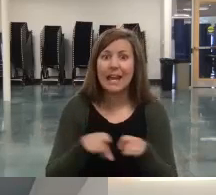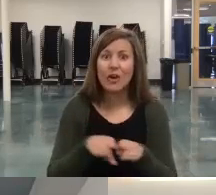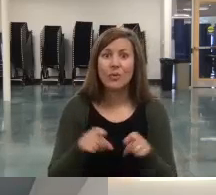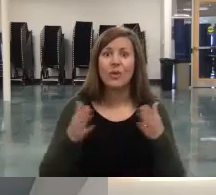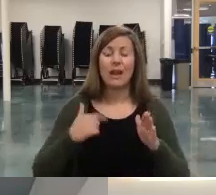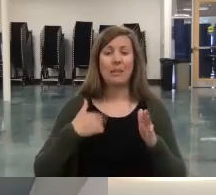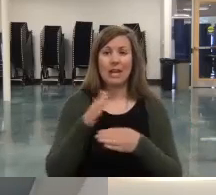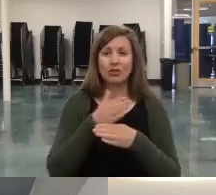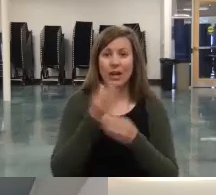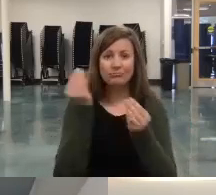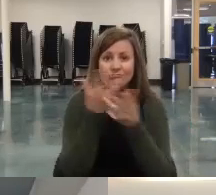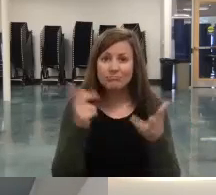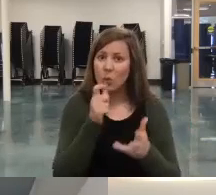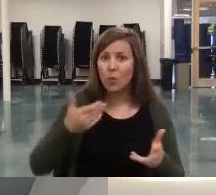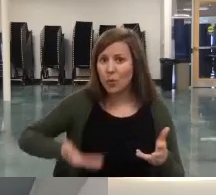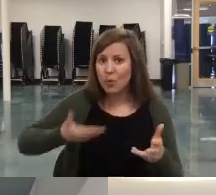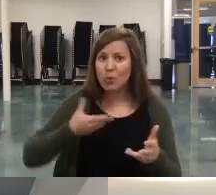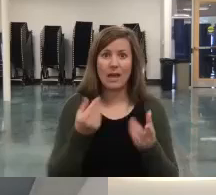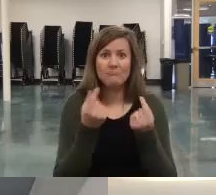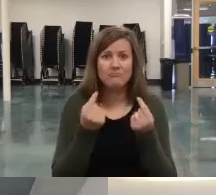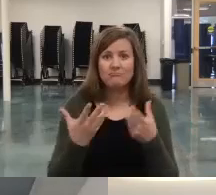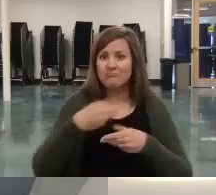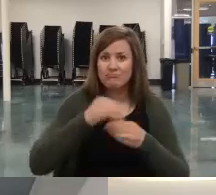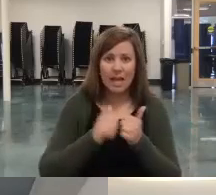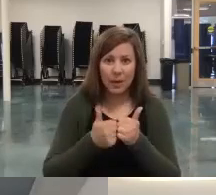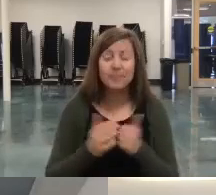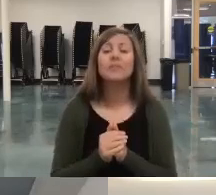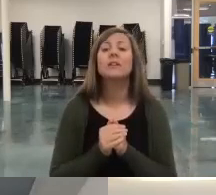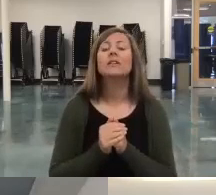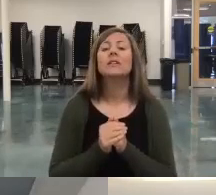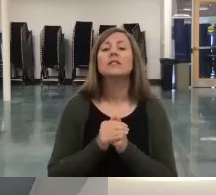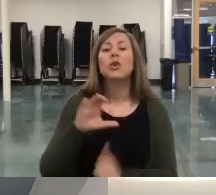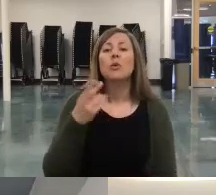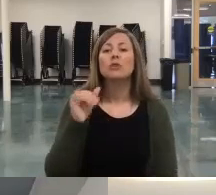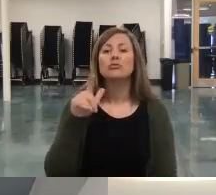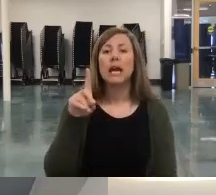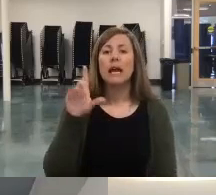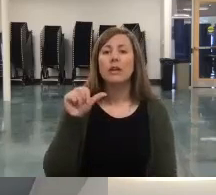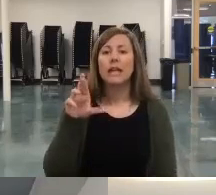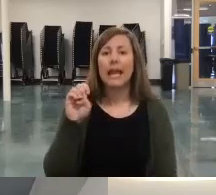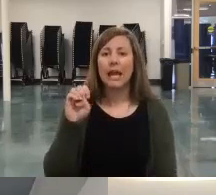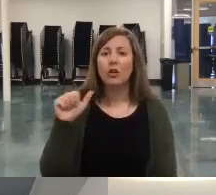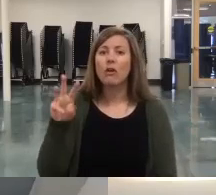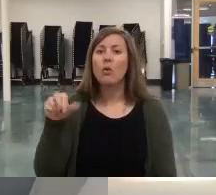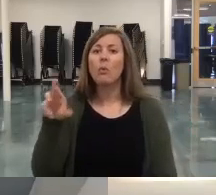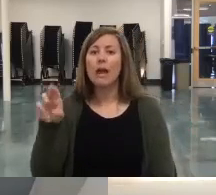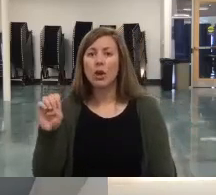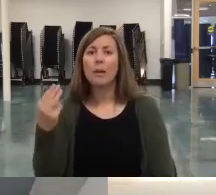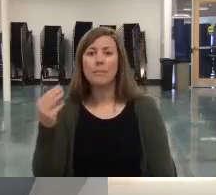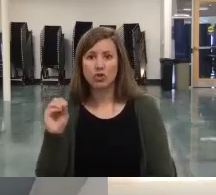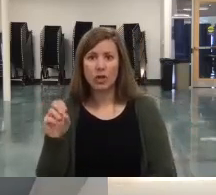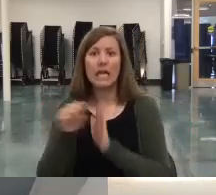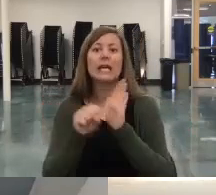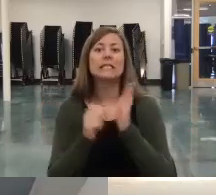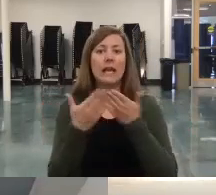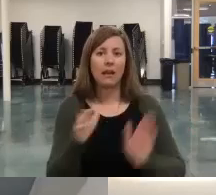some information about who we are and how we've been playing a role. So Child Care Aware of Missouri is a statewide nonprofit organization that